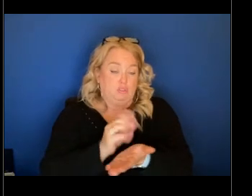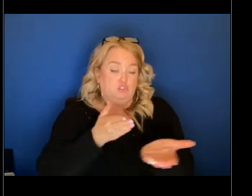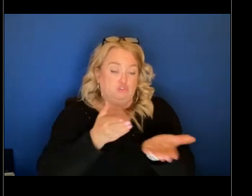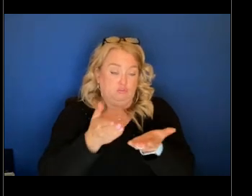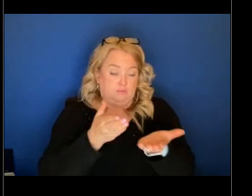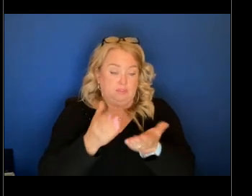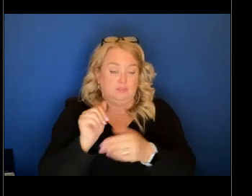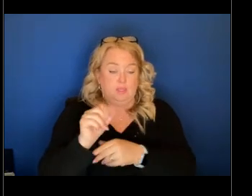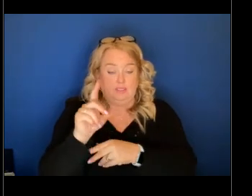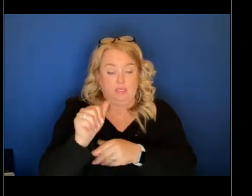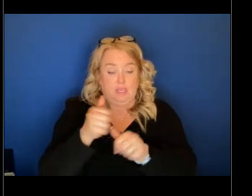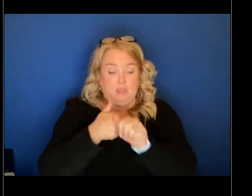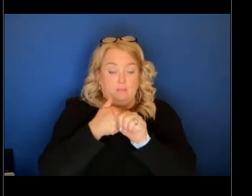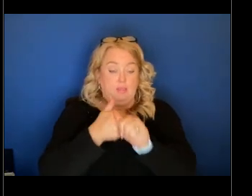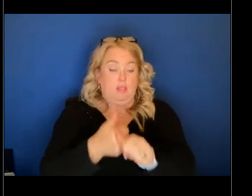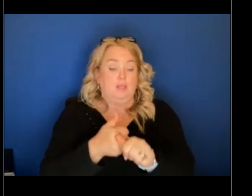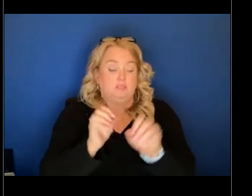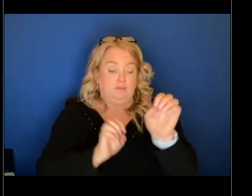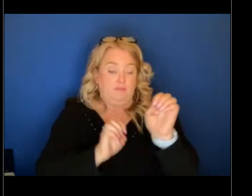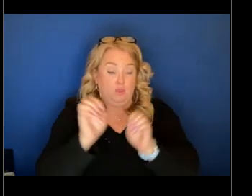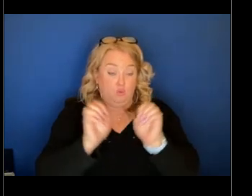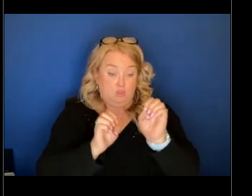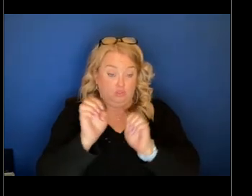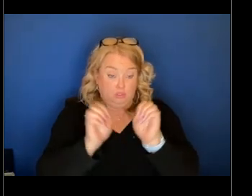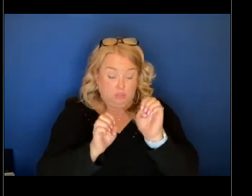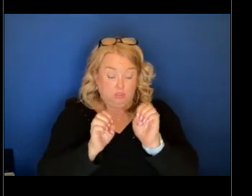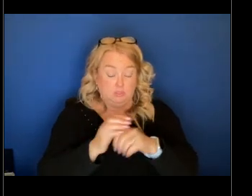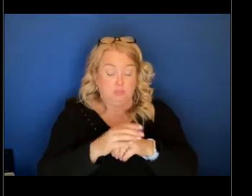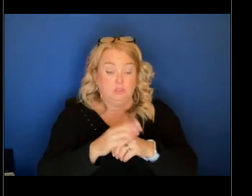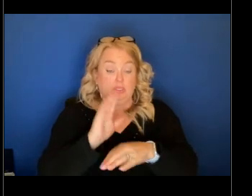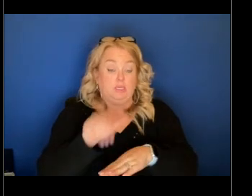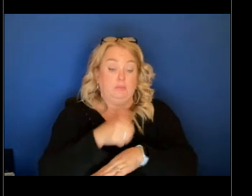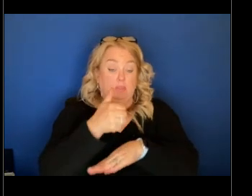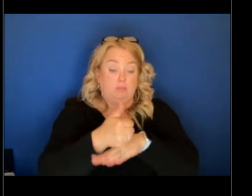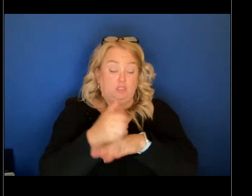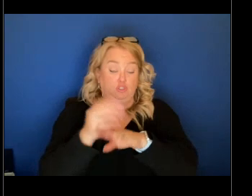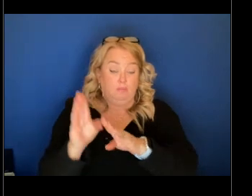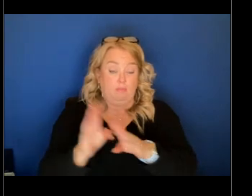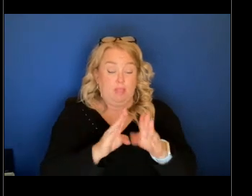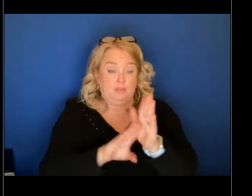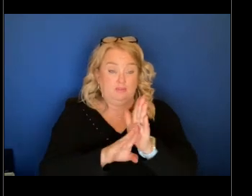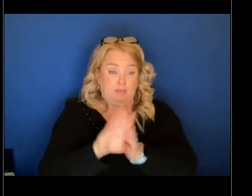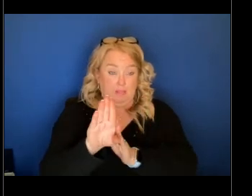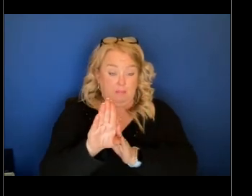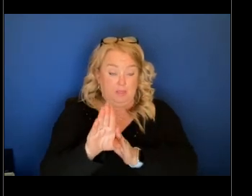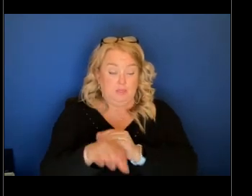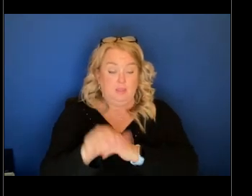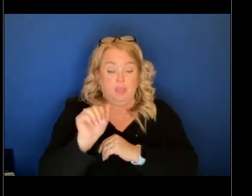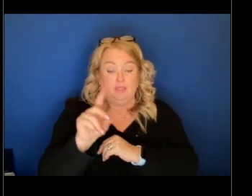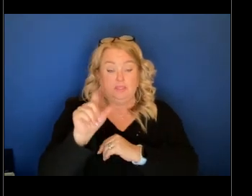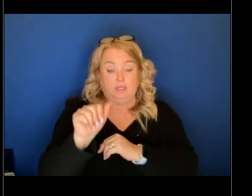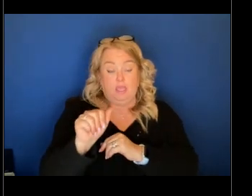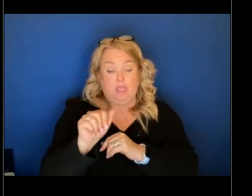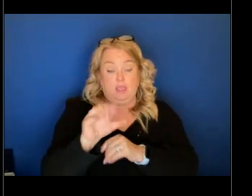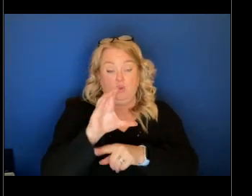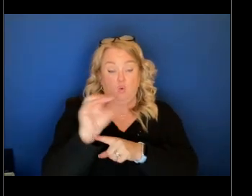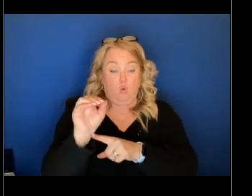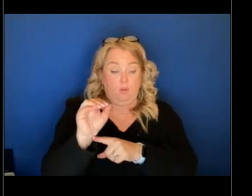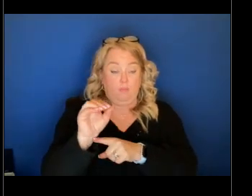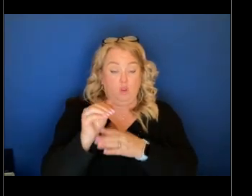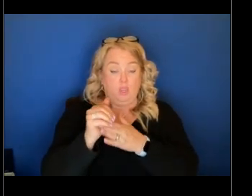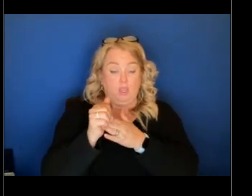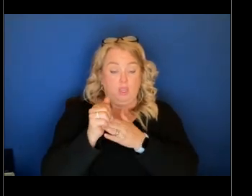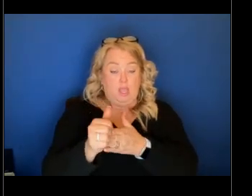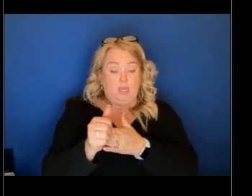or ADA compliance evaluations, implementation plan development, ADA corporate policy guidance